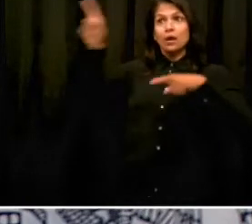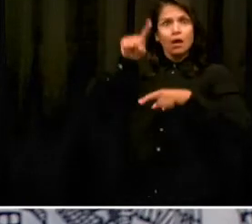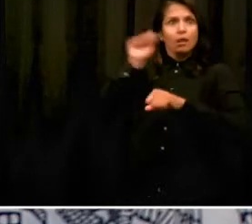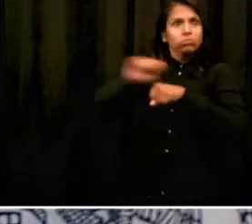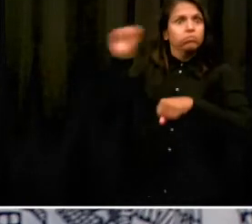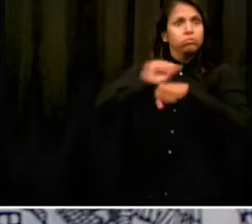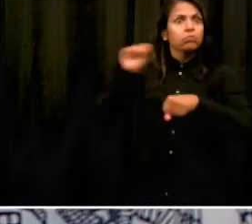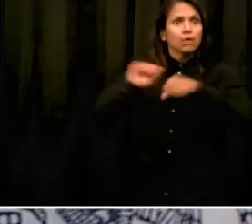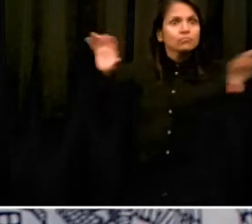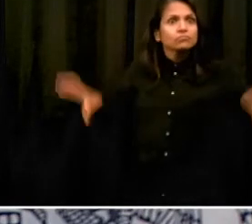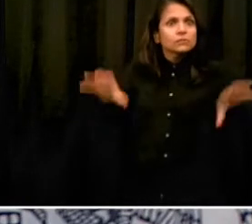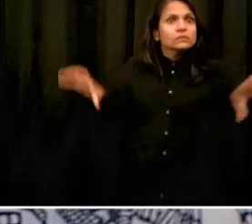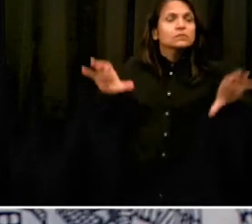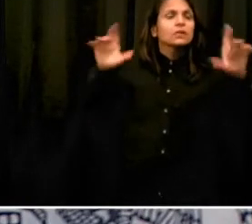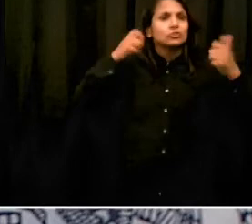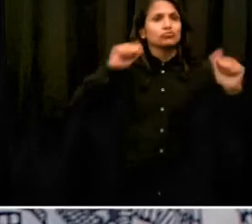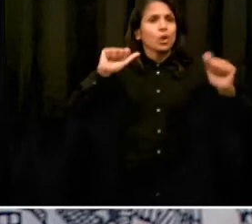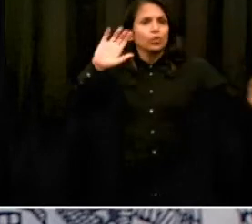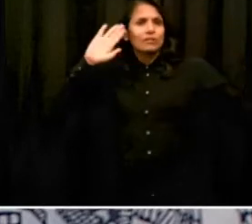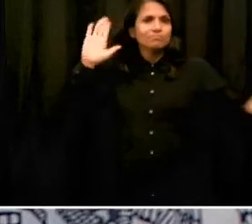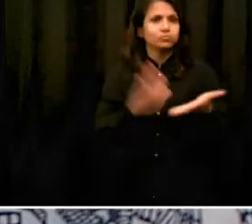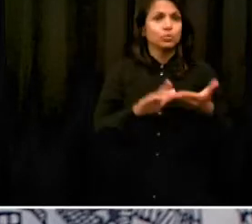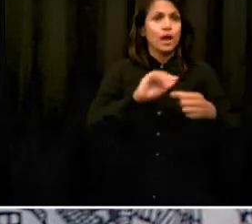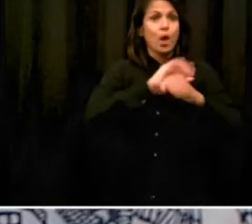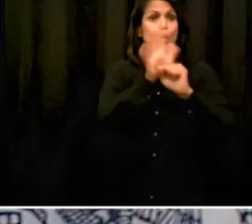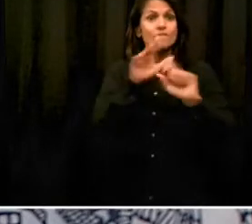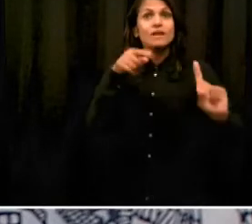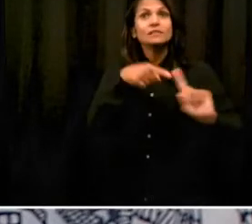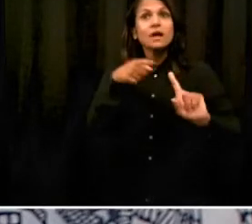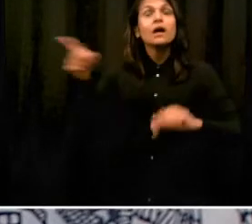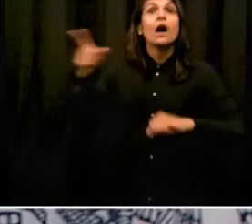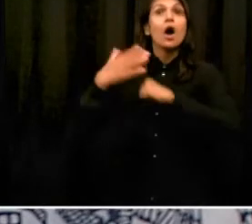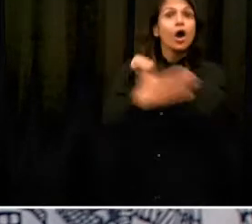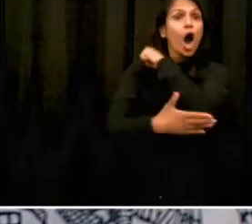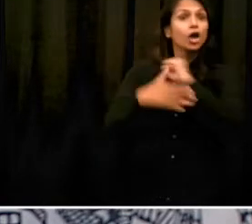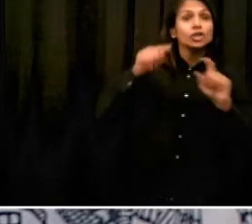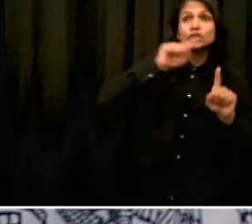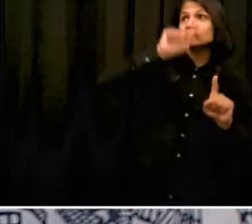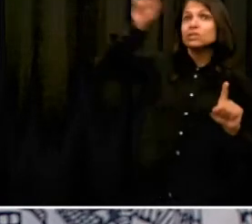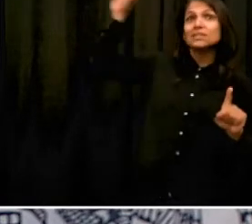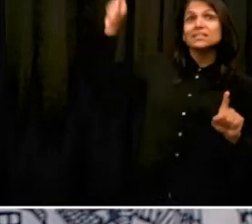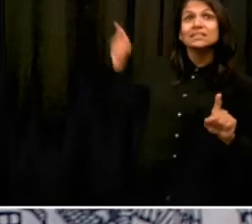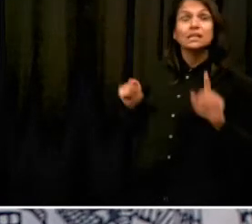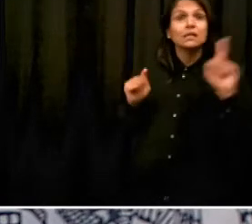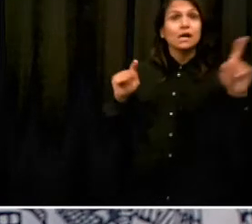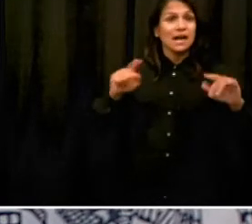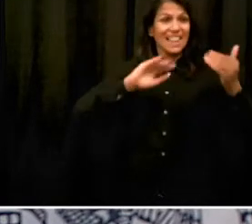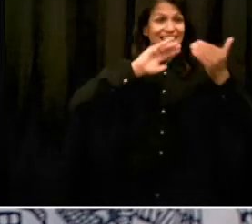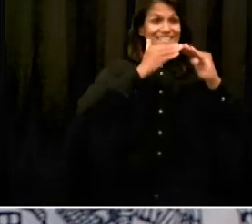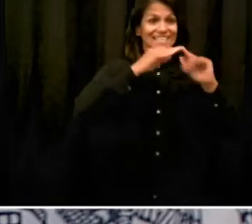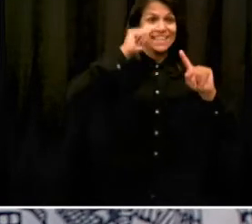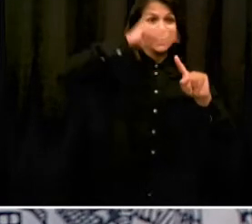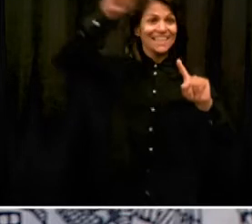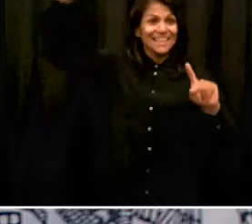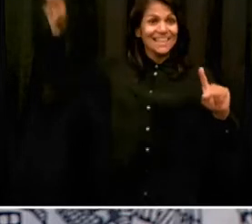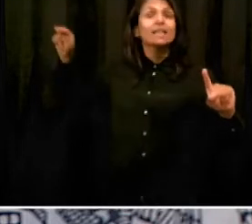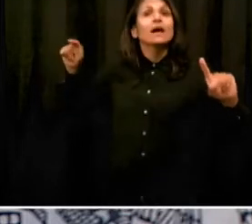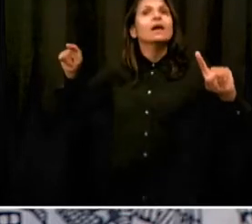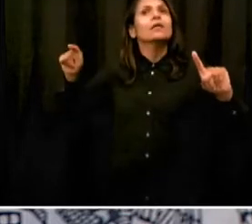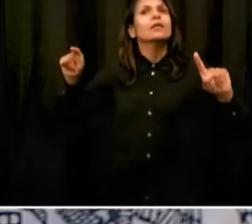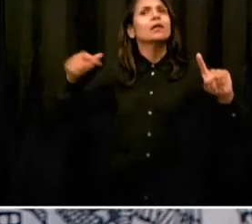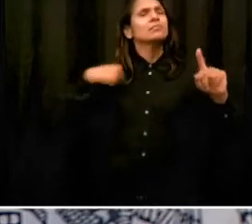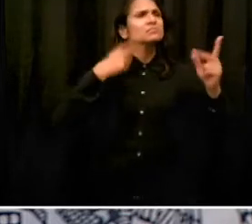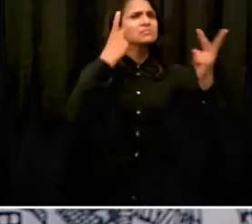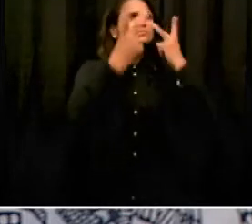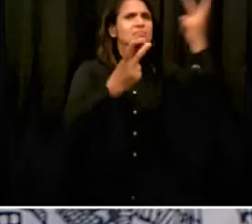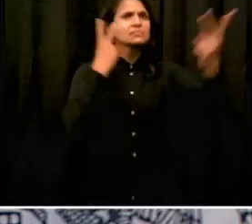like ours, and nations that have had a lot of success in fighting back the coronavirus. And the mandatory approach has